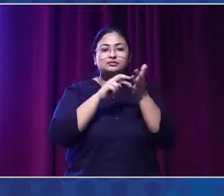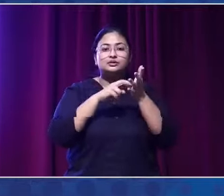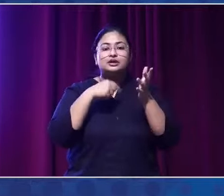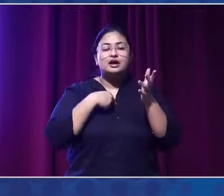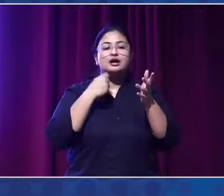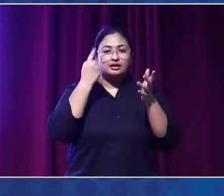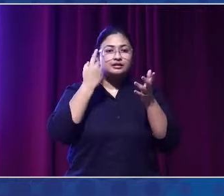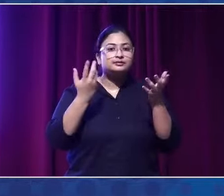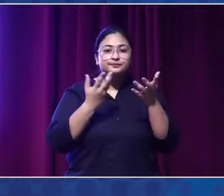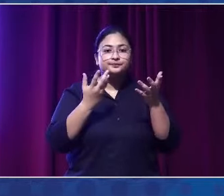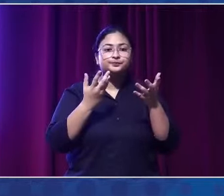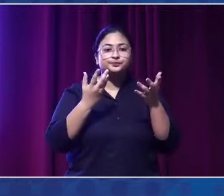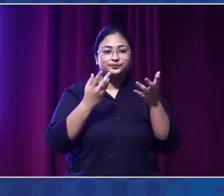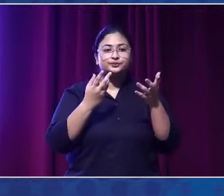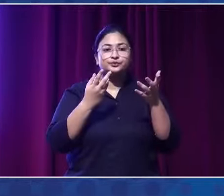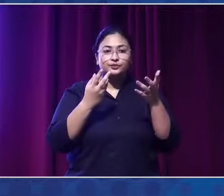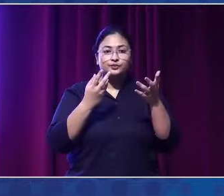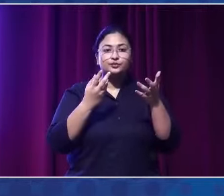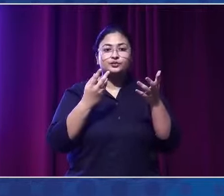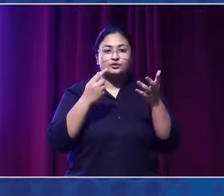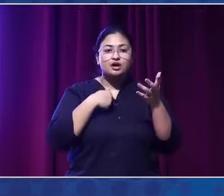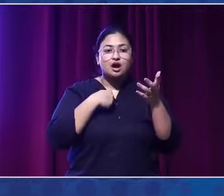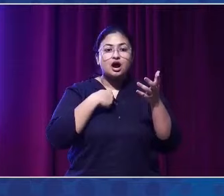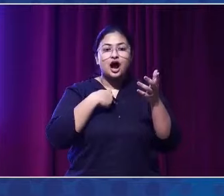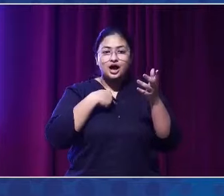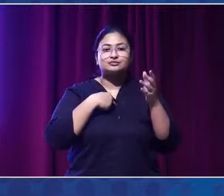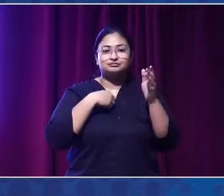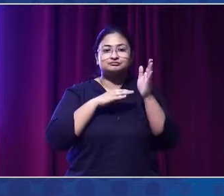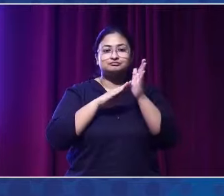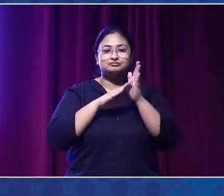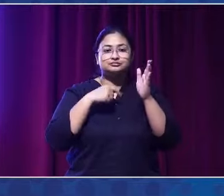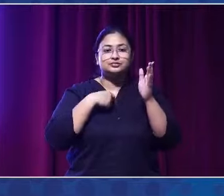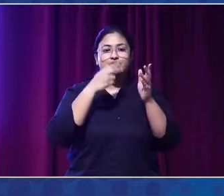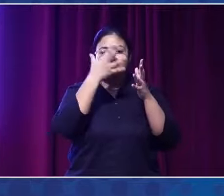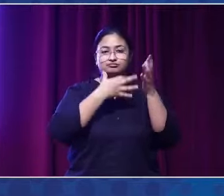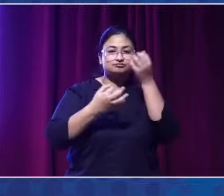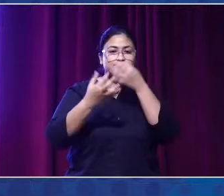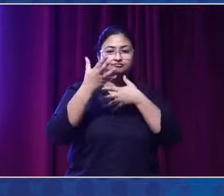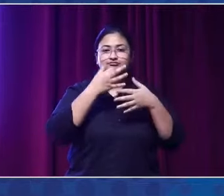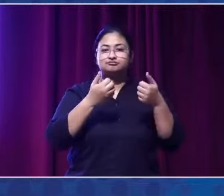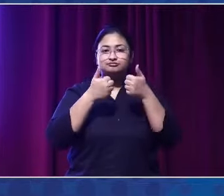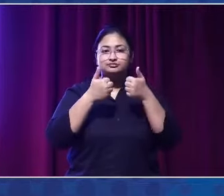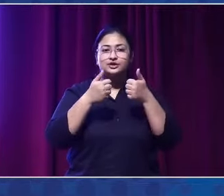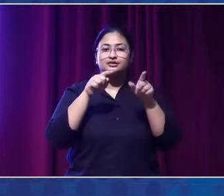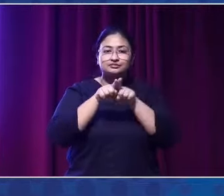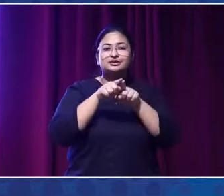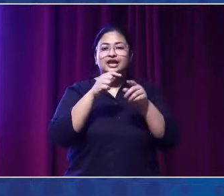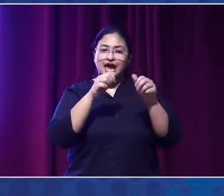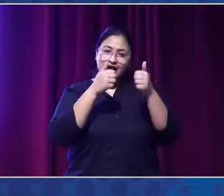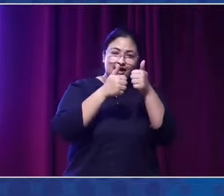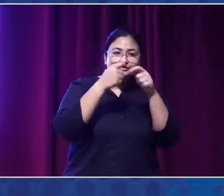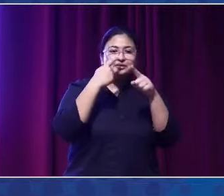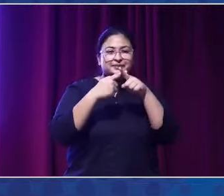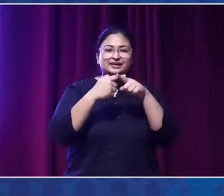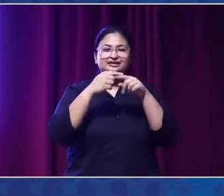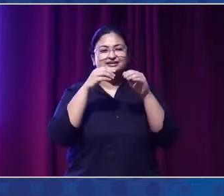pe, to kuda karkat kam aur achhe colors jyada. To dono mein, matlab achha bhi hota aur saath mein ganda bhi hota, uske upar